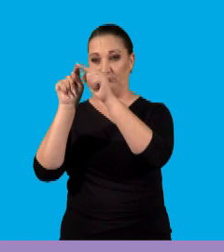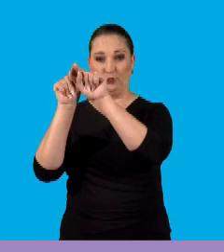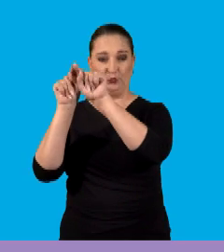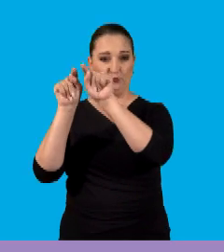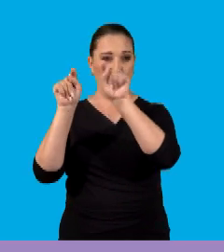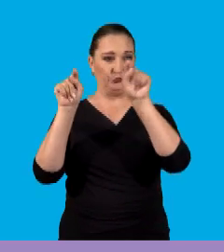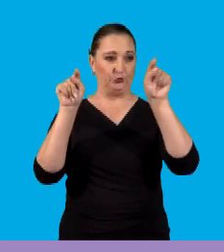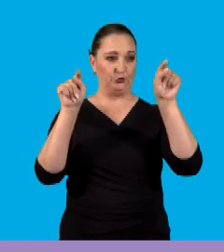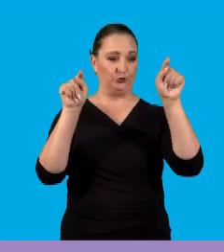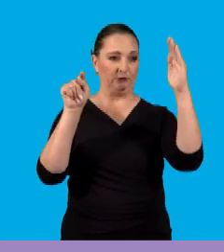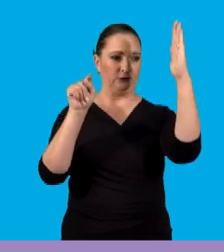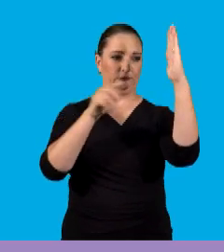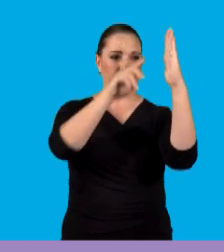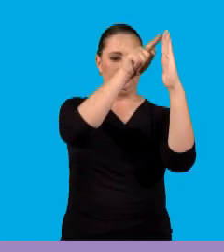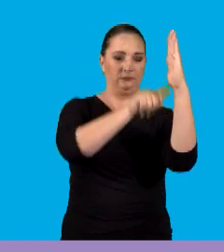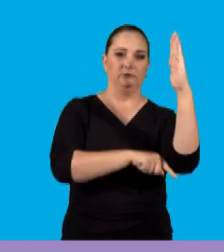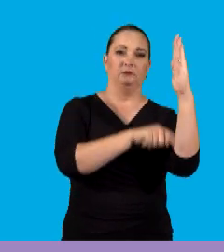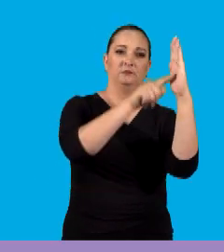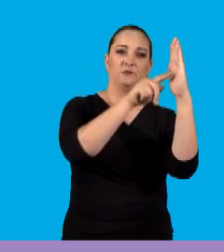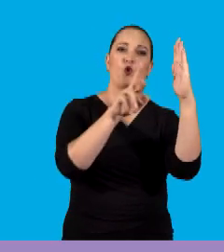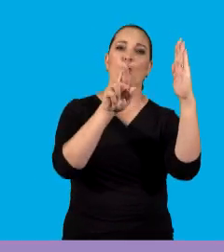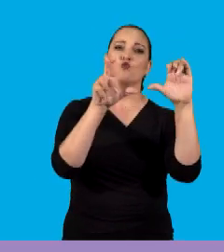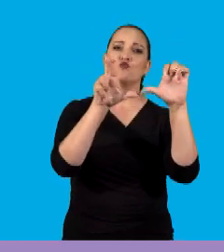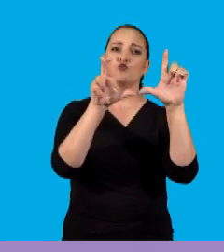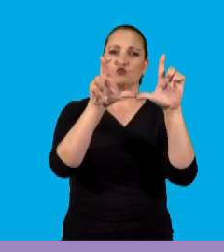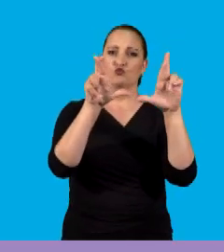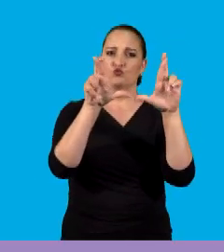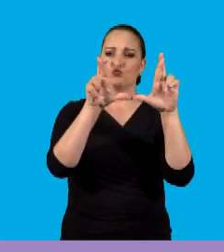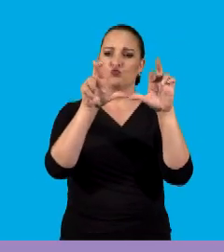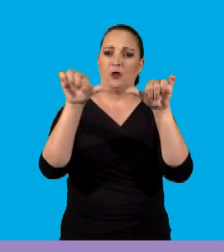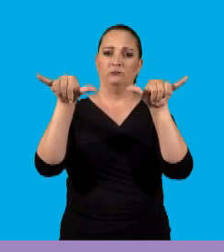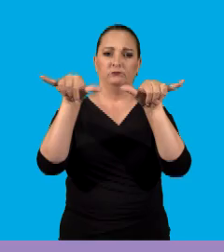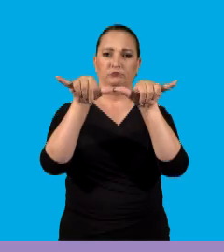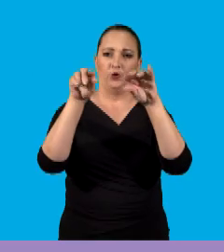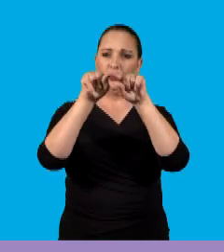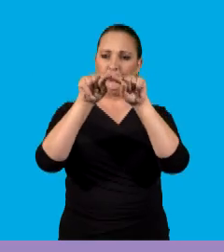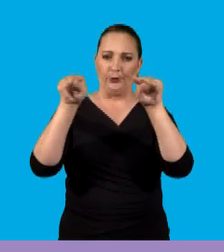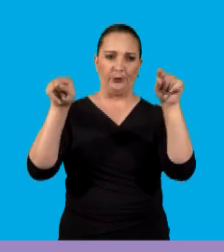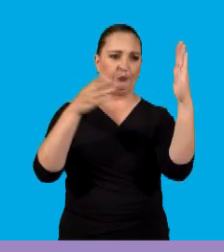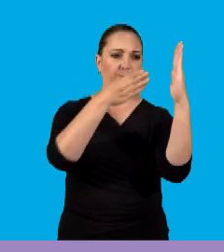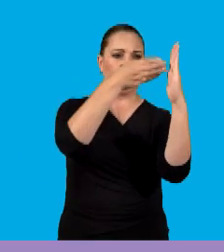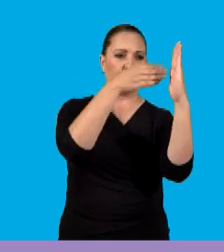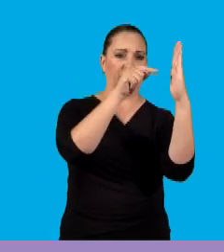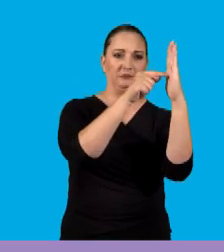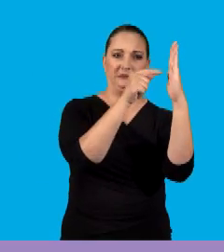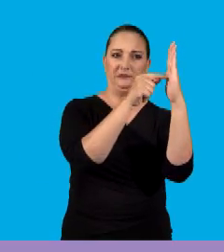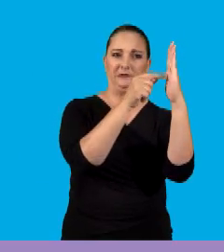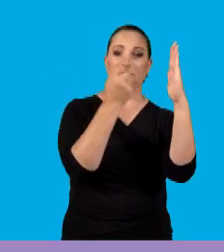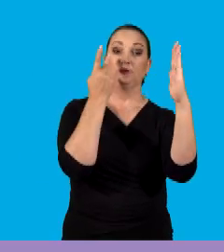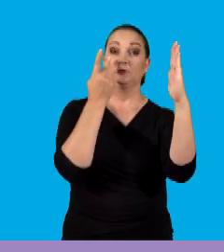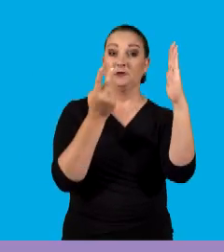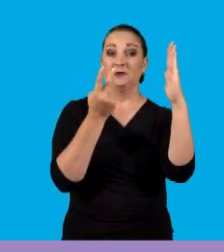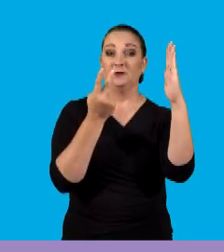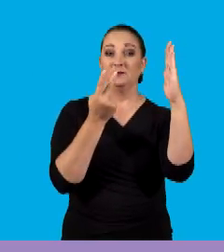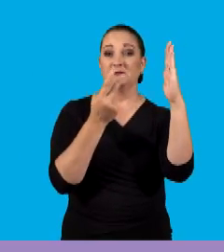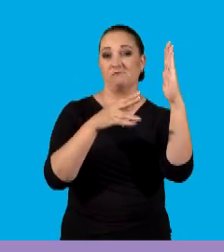along on our graph, and of course you are going to use your ruler to find the price there of meat. And if we were